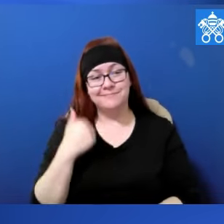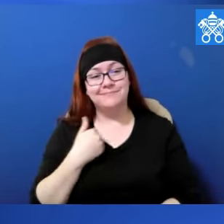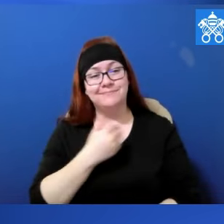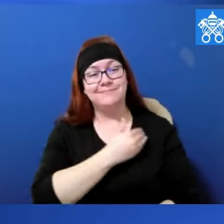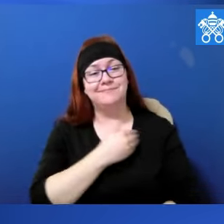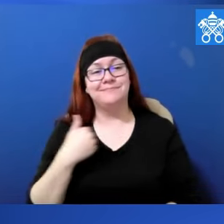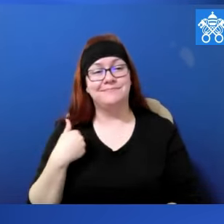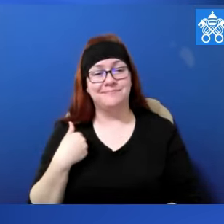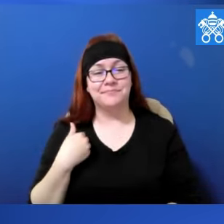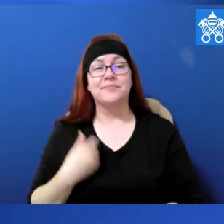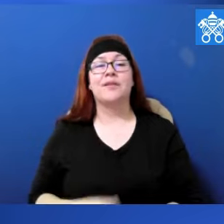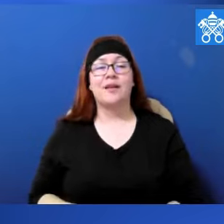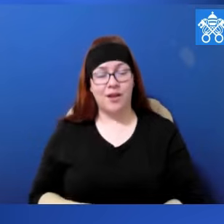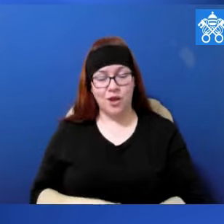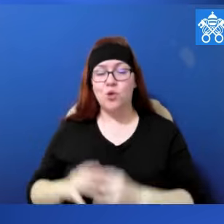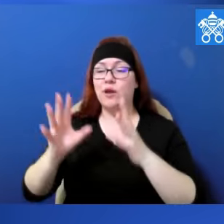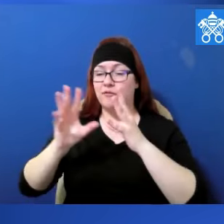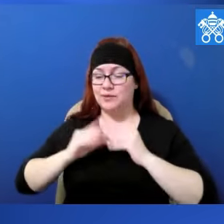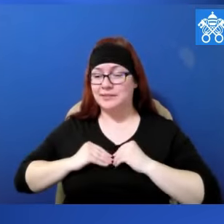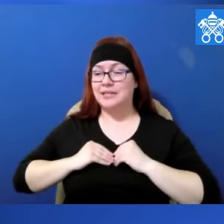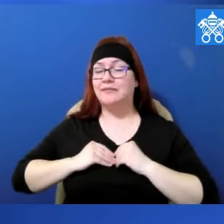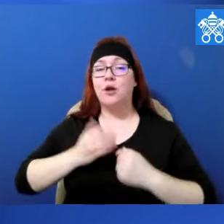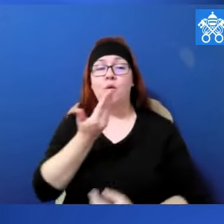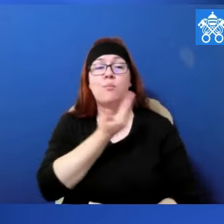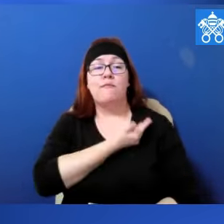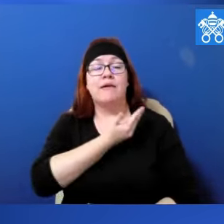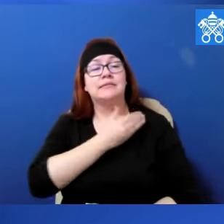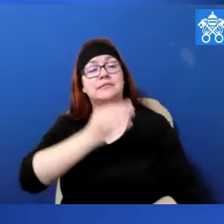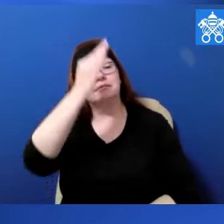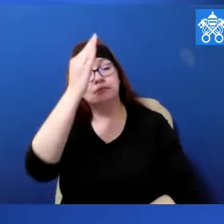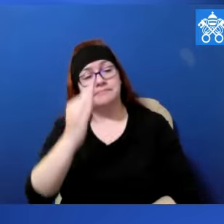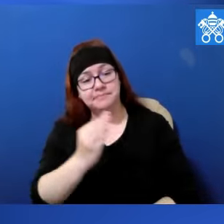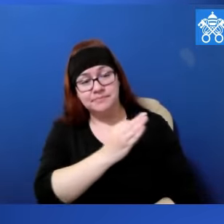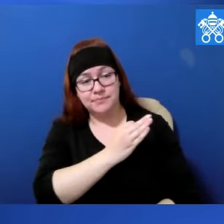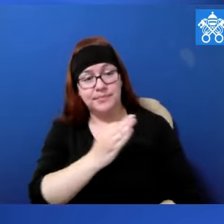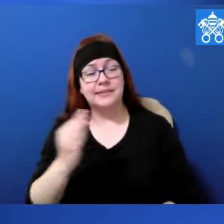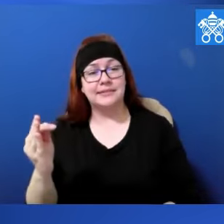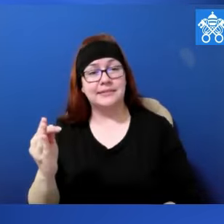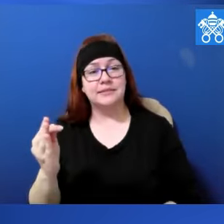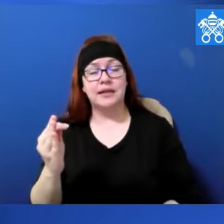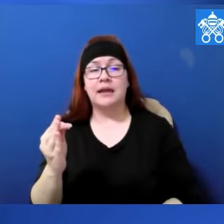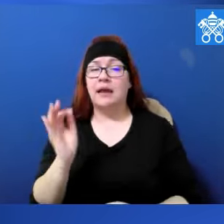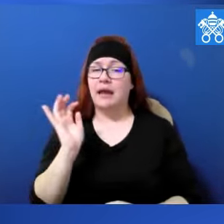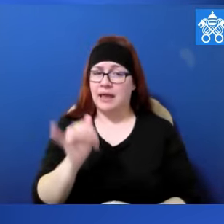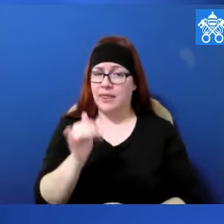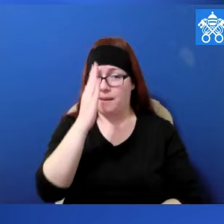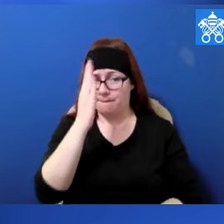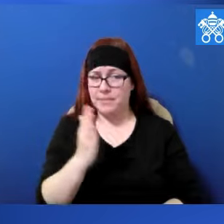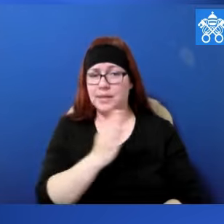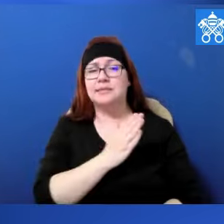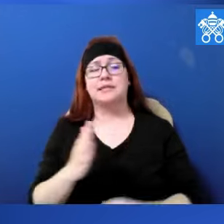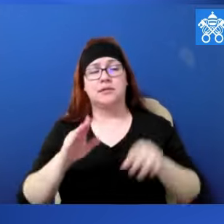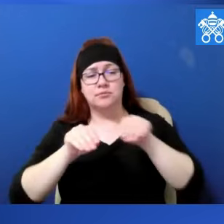Amen. There we are. We have just received the apostolic blessing from the Holy Father, Pope Francis. It's a blessing that